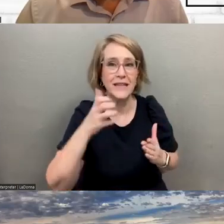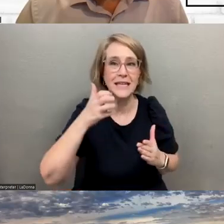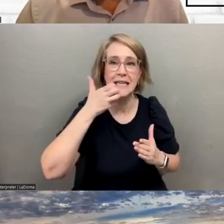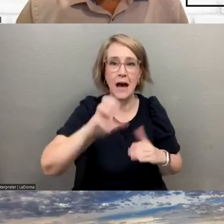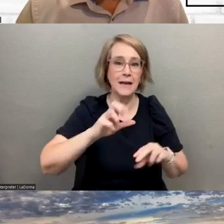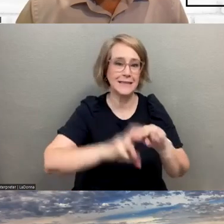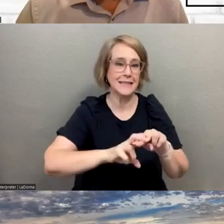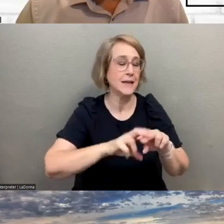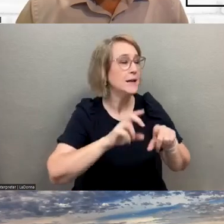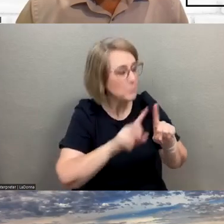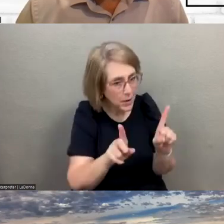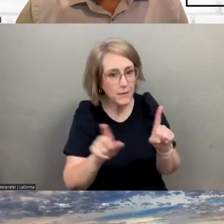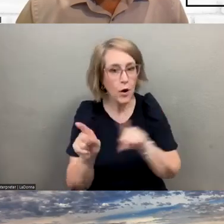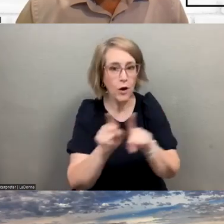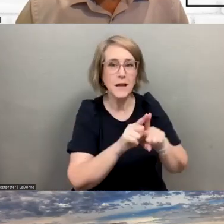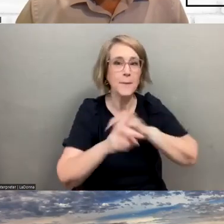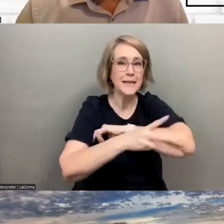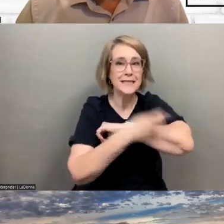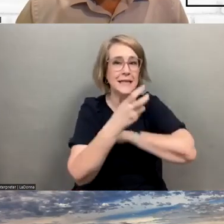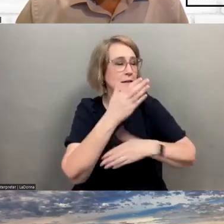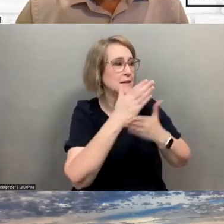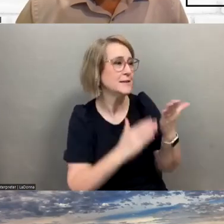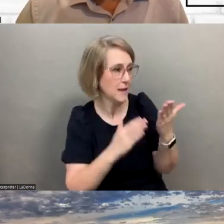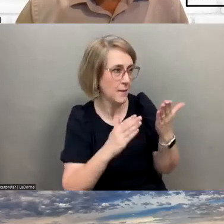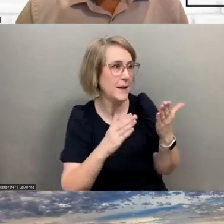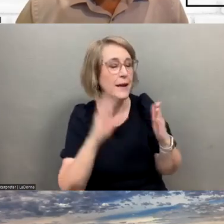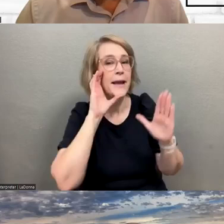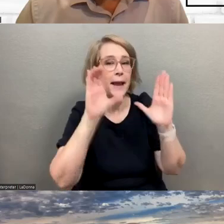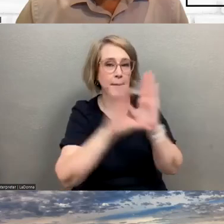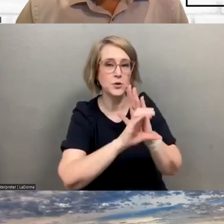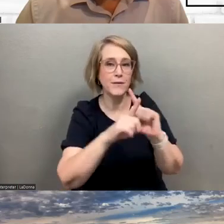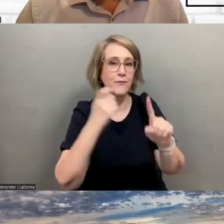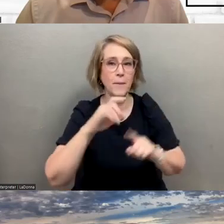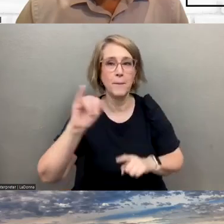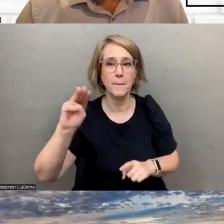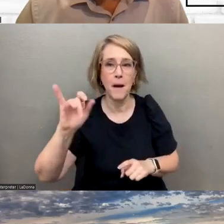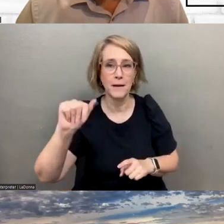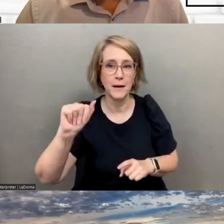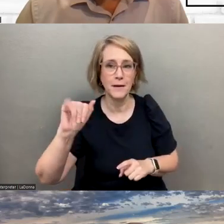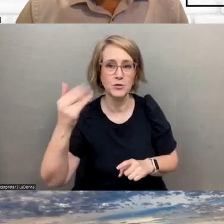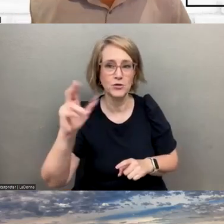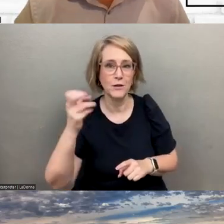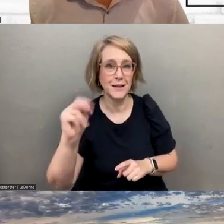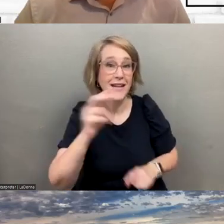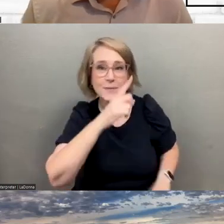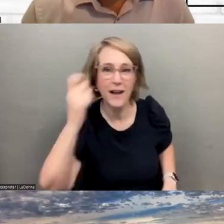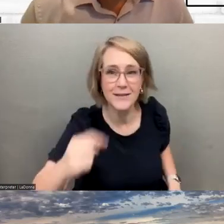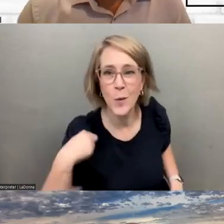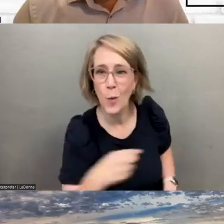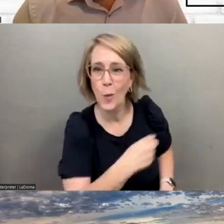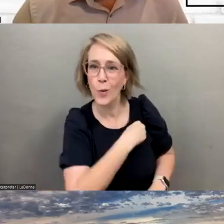it's because, as to steal some imagery from Dr. Monica Johnson, it's because Kansas is coming in hot. So